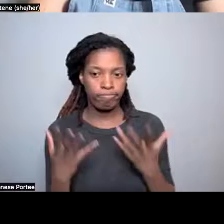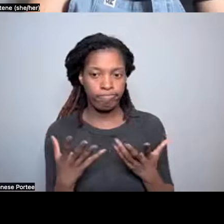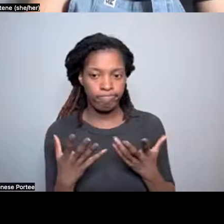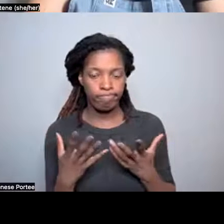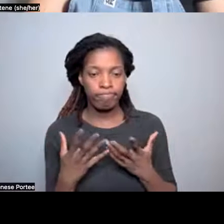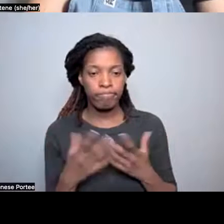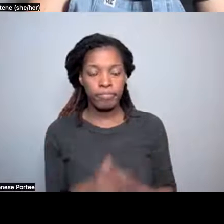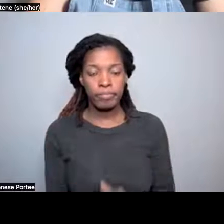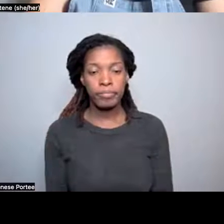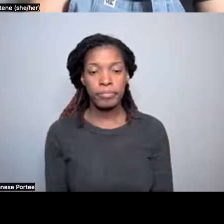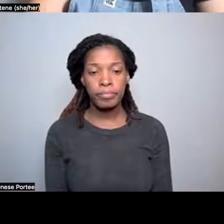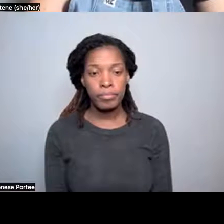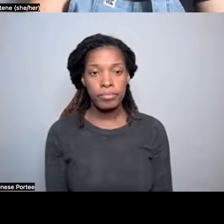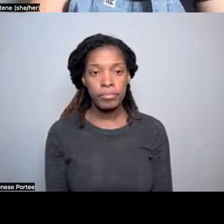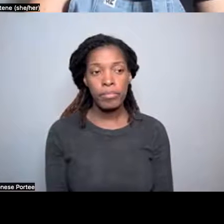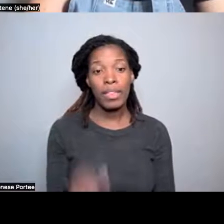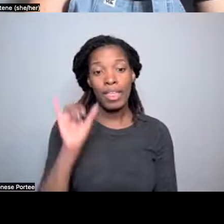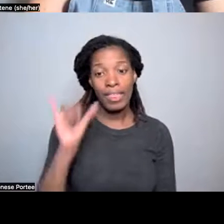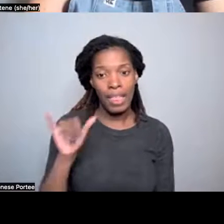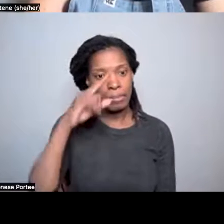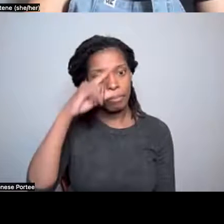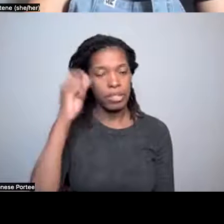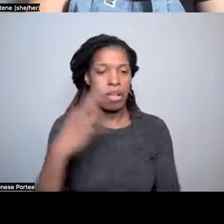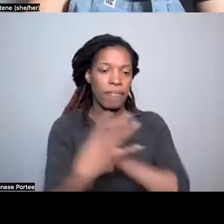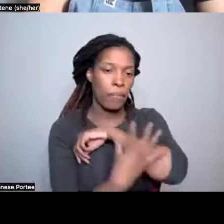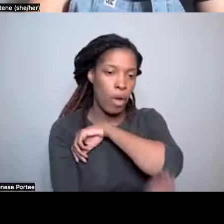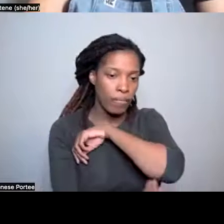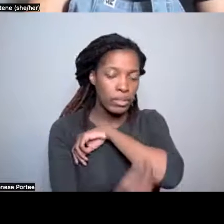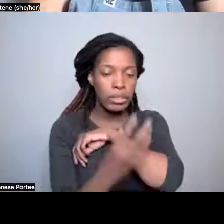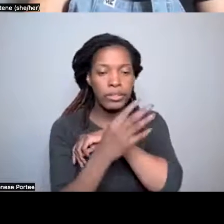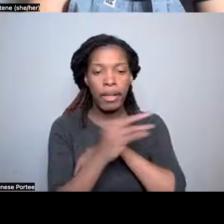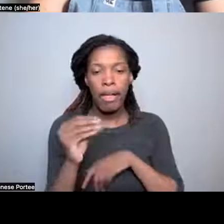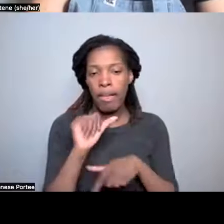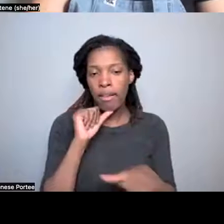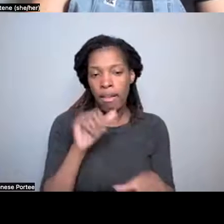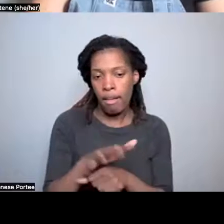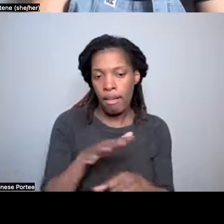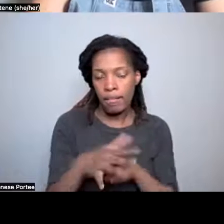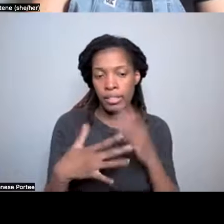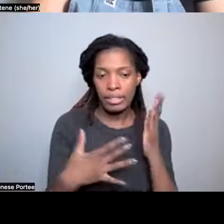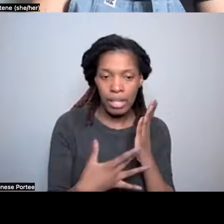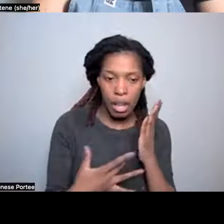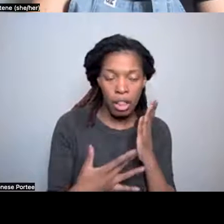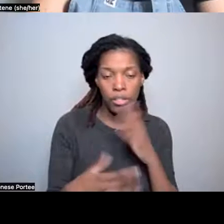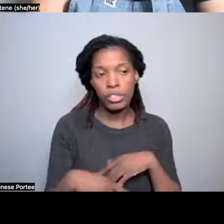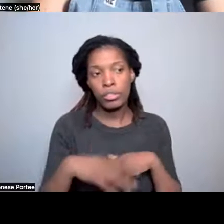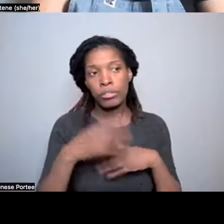because of poverty and lack of technology,